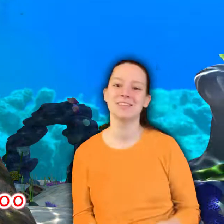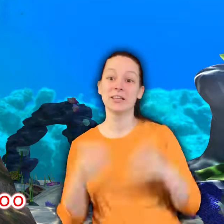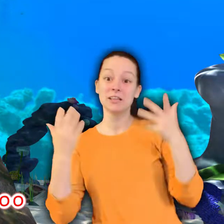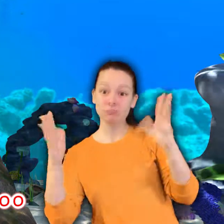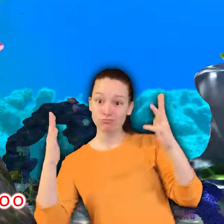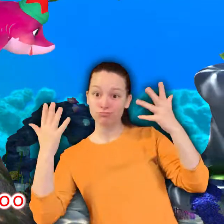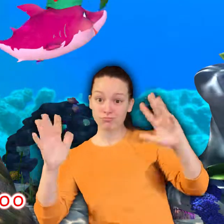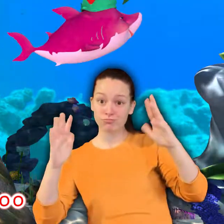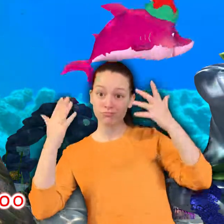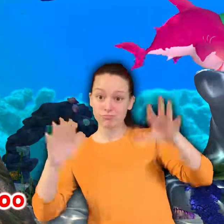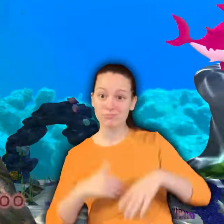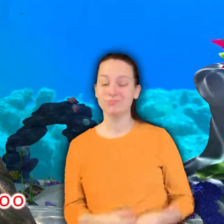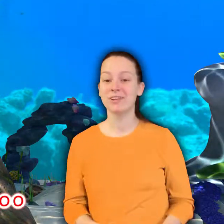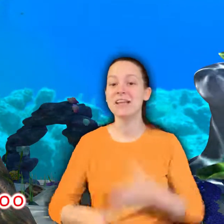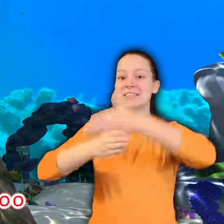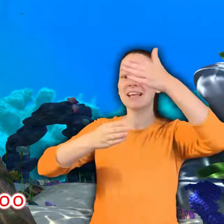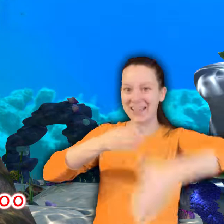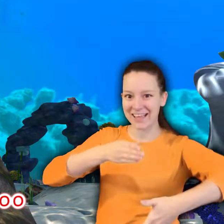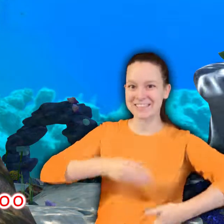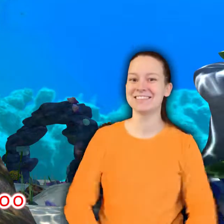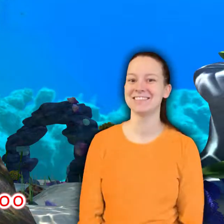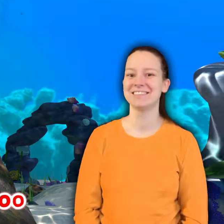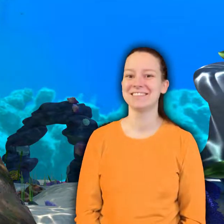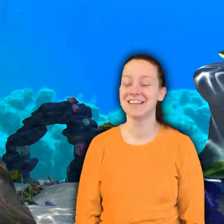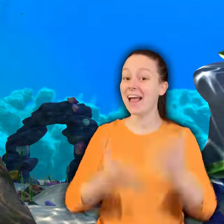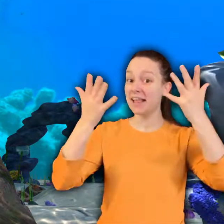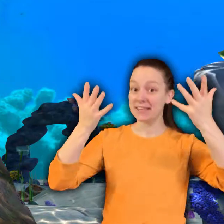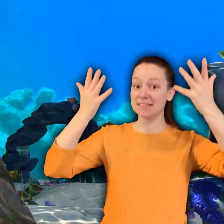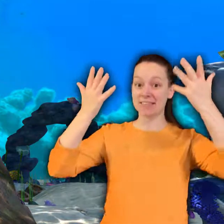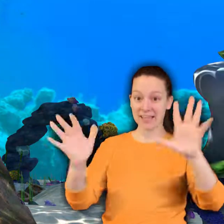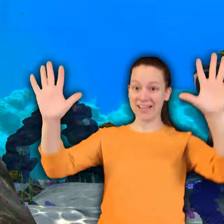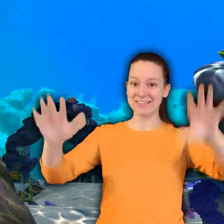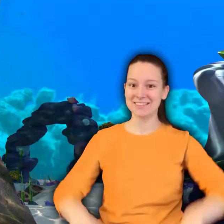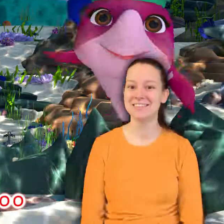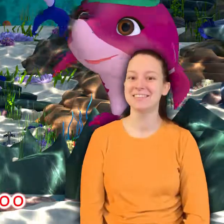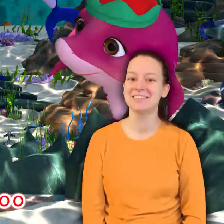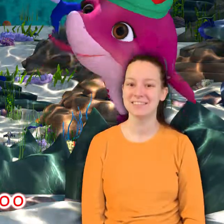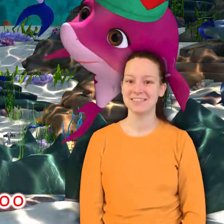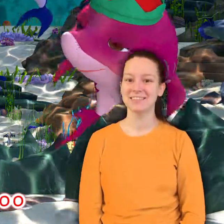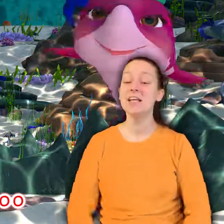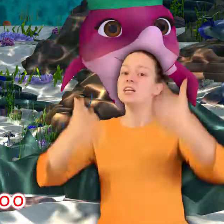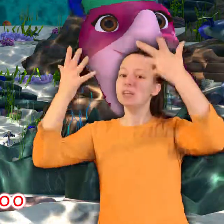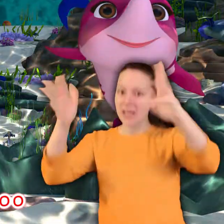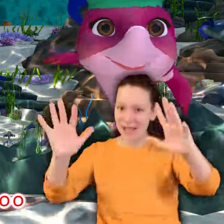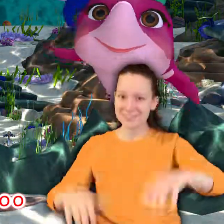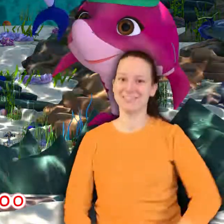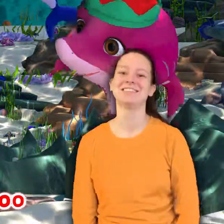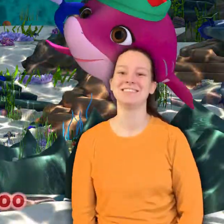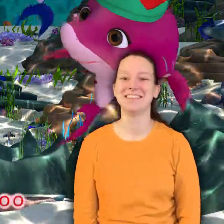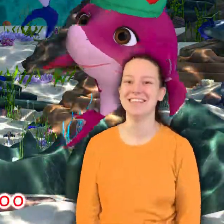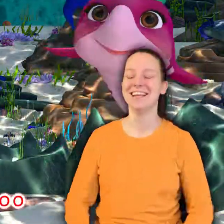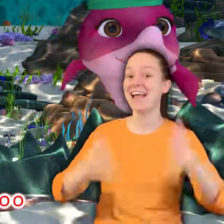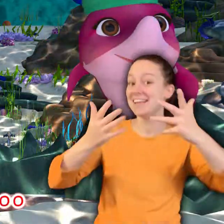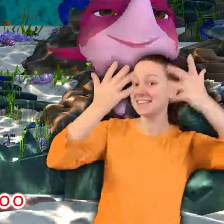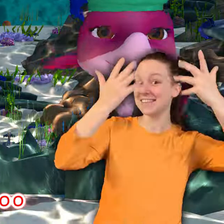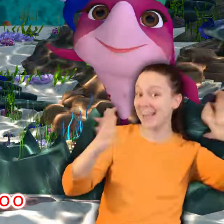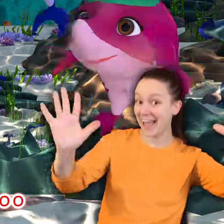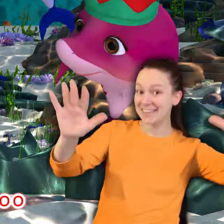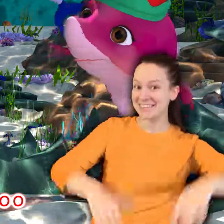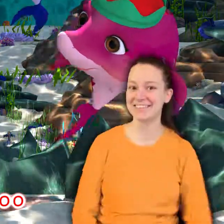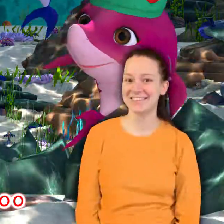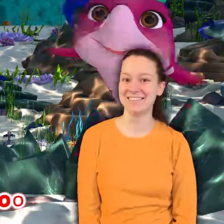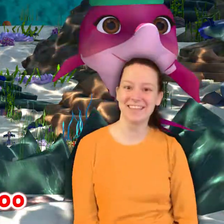It's the end. It's the end. It's the end. It's the end. It's the